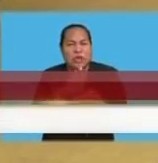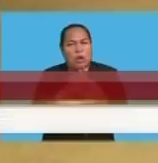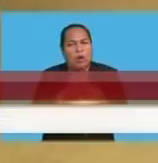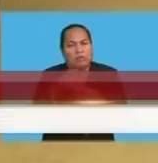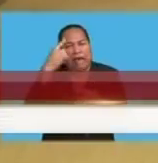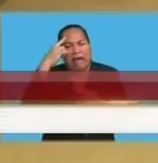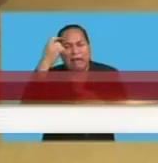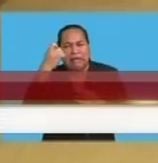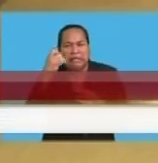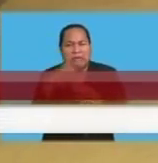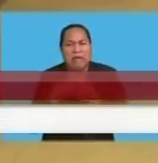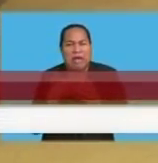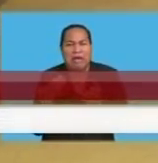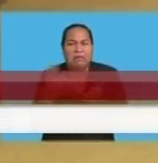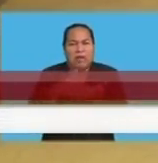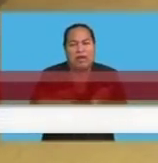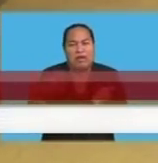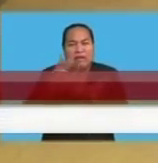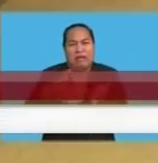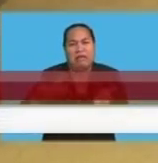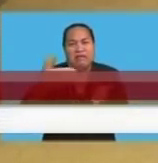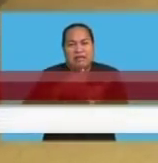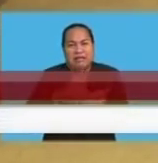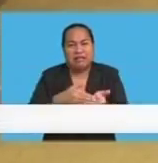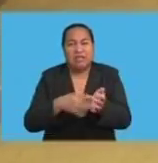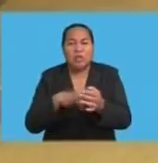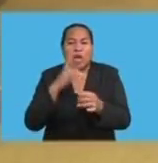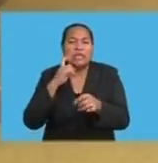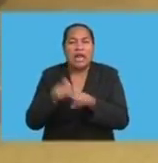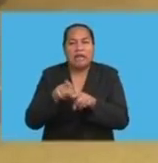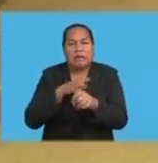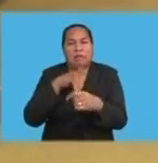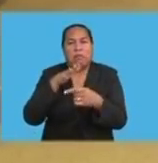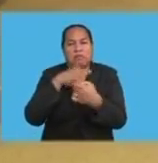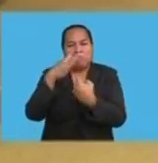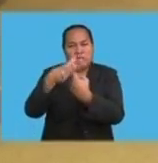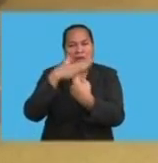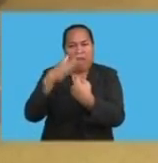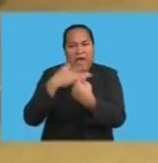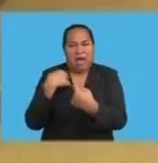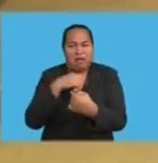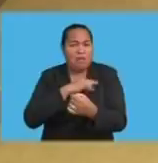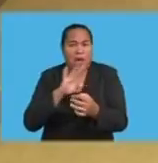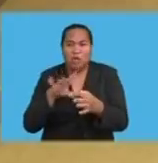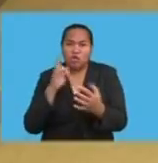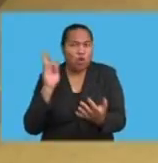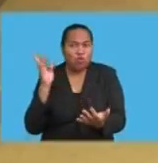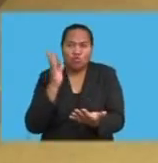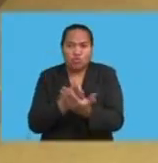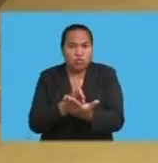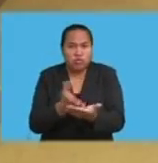his comments and bordering on accusations which are not true.